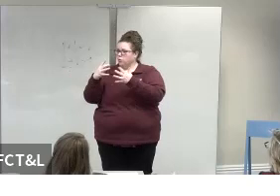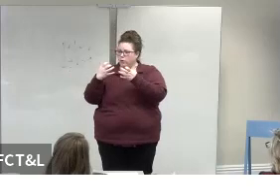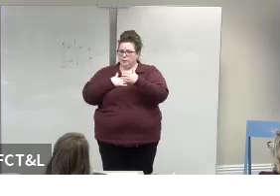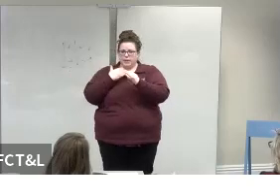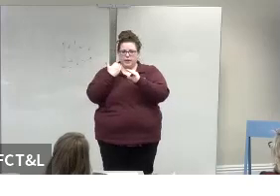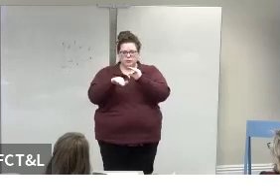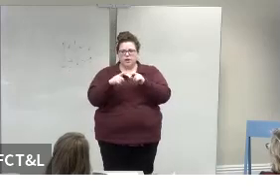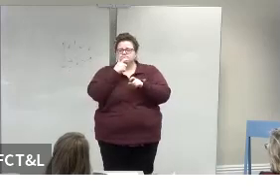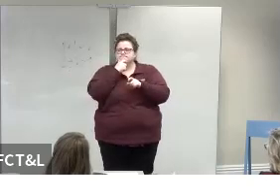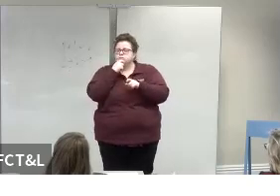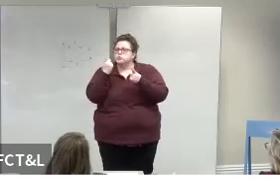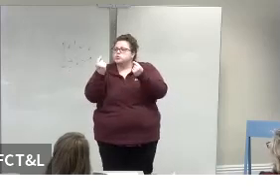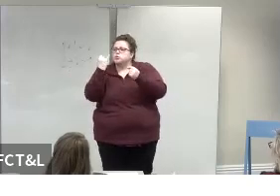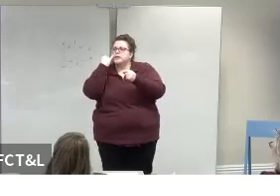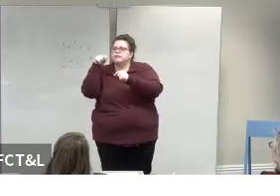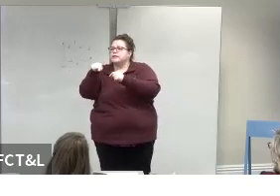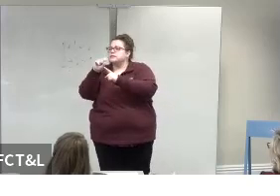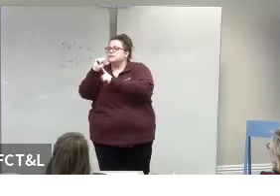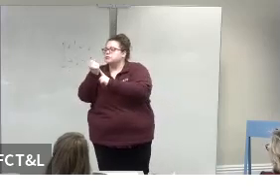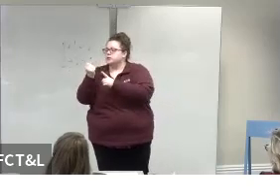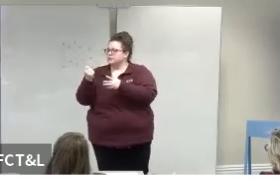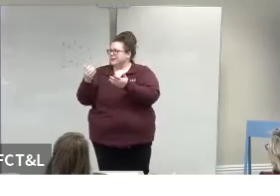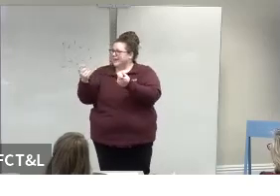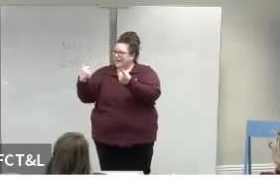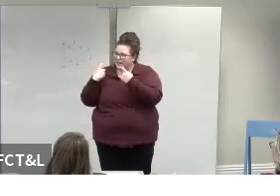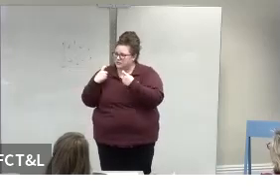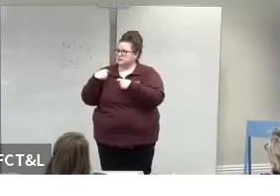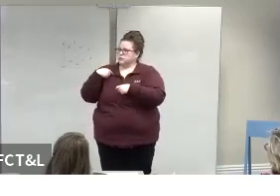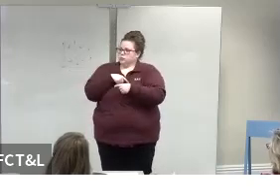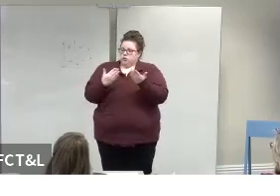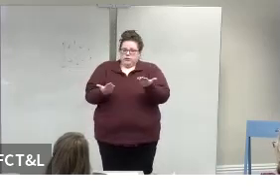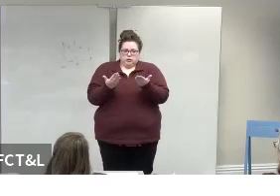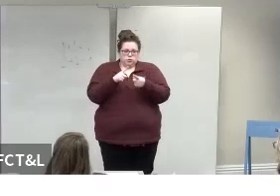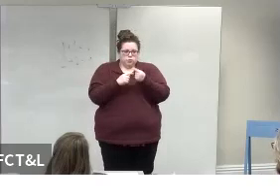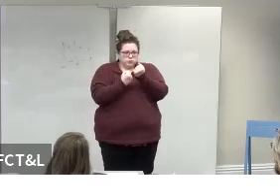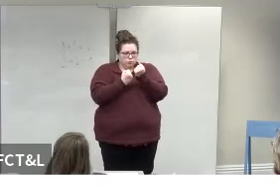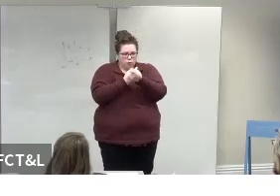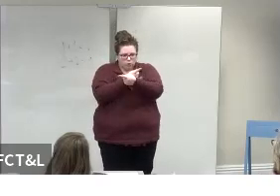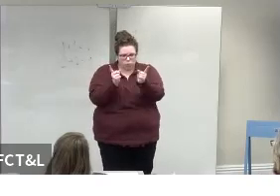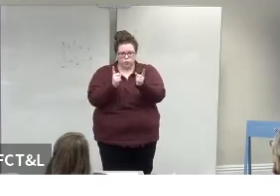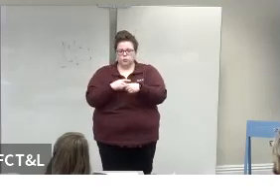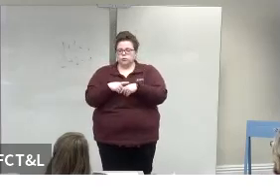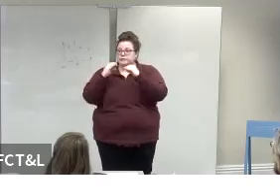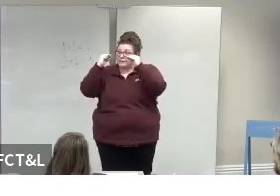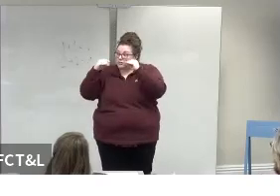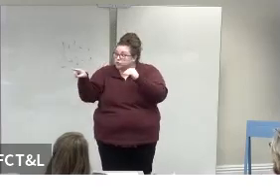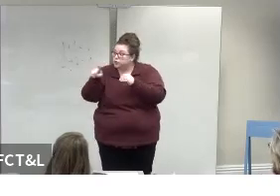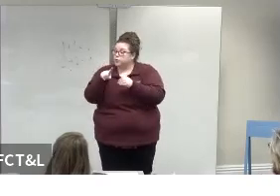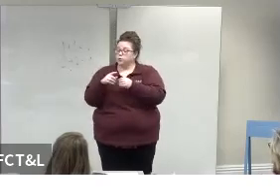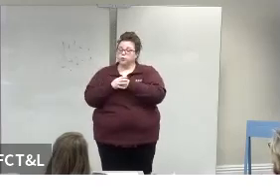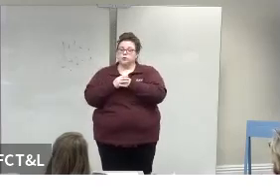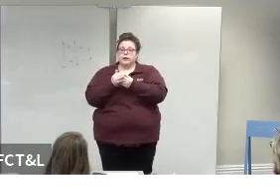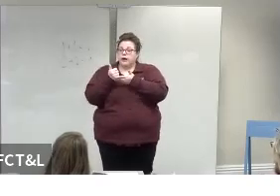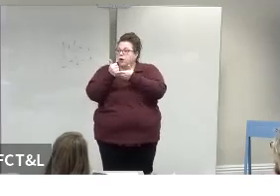And I can give you my email later if you'd rather ask by email, like, how would I handle this situation? That's what we're here for, is to support